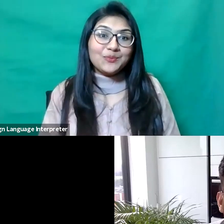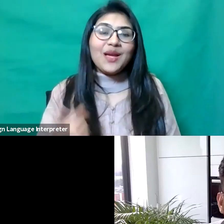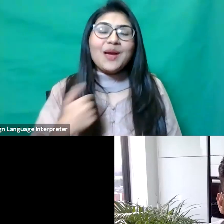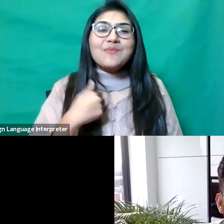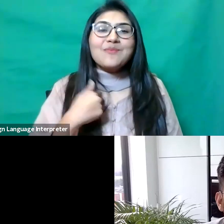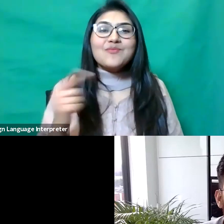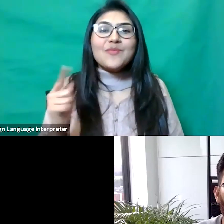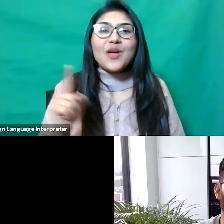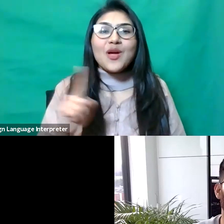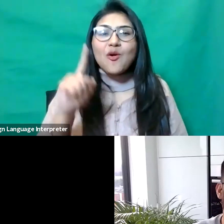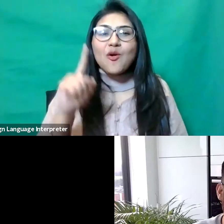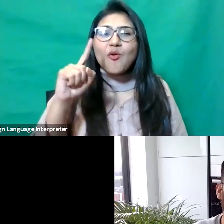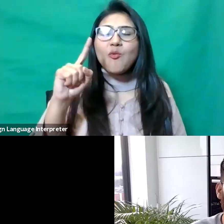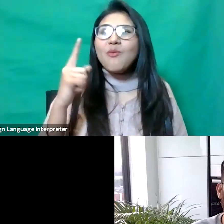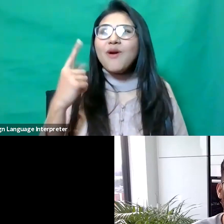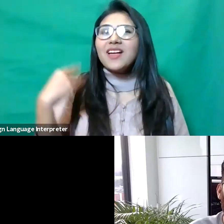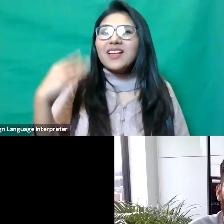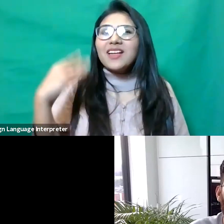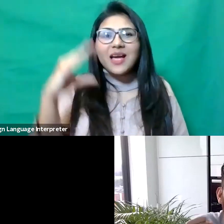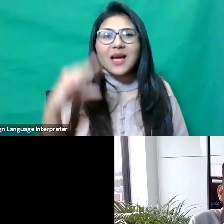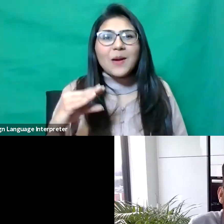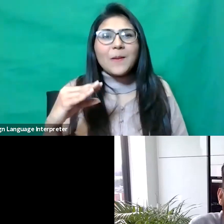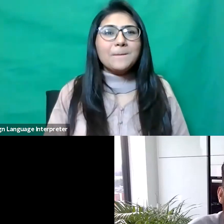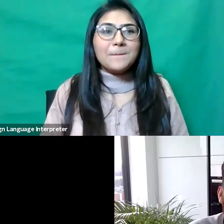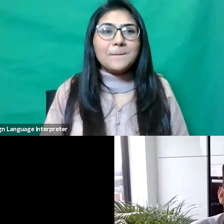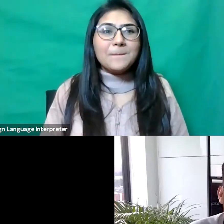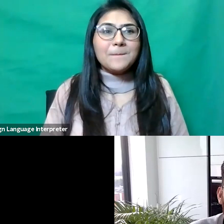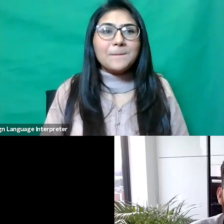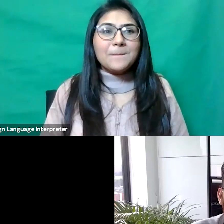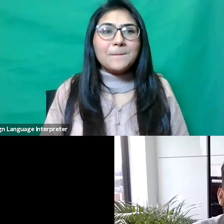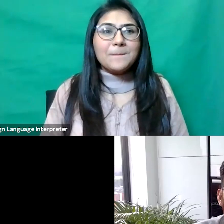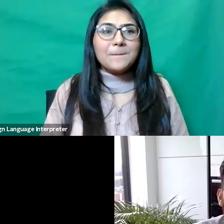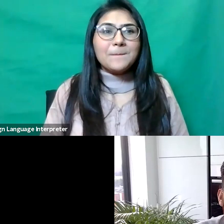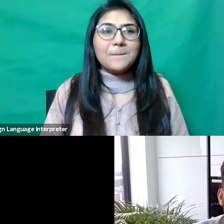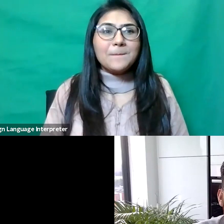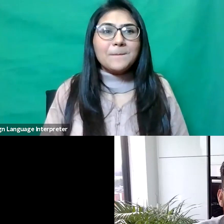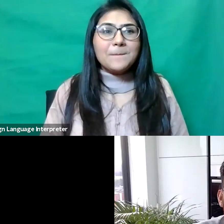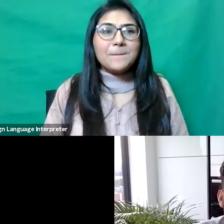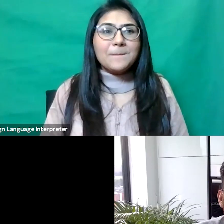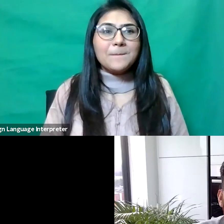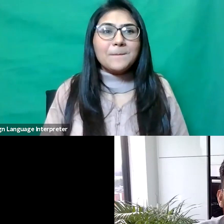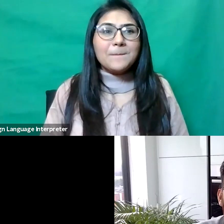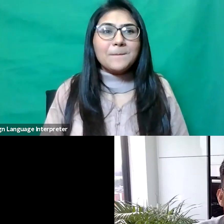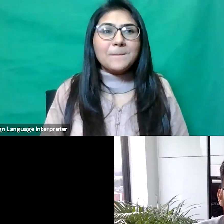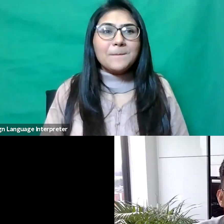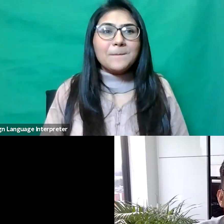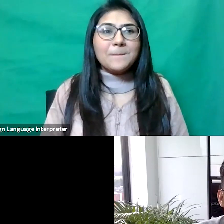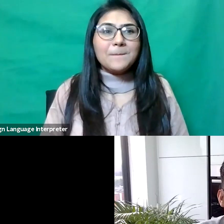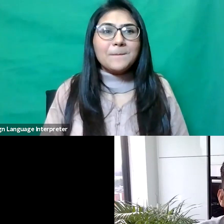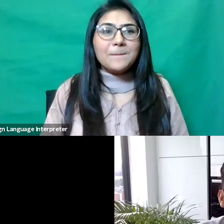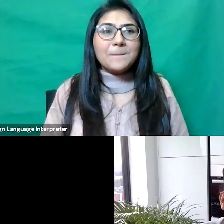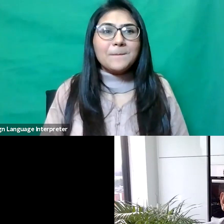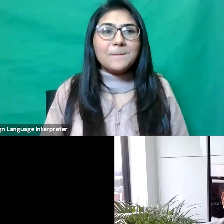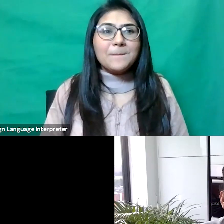couldn't make any friends, and I was really, really annoyed. I mean, I was just hiding in the cave. You know what I mean? And it's just